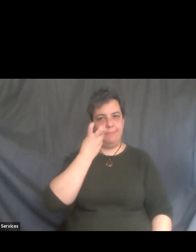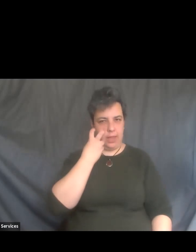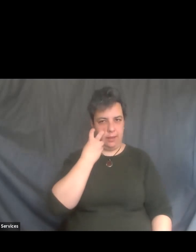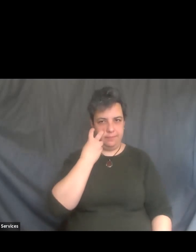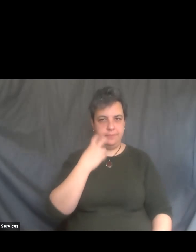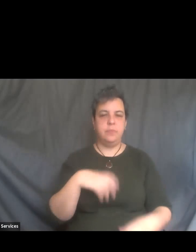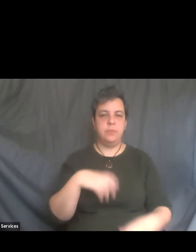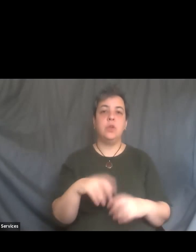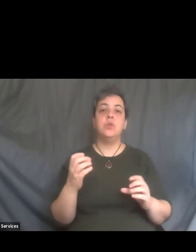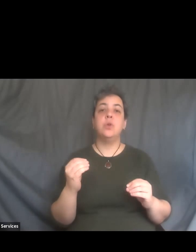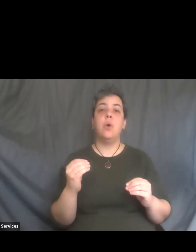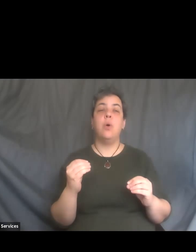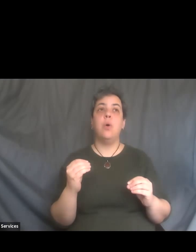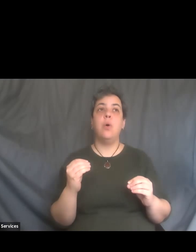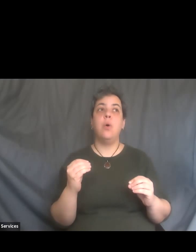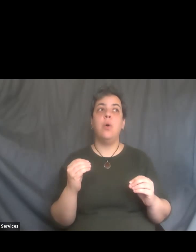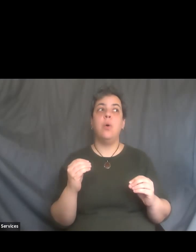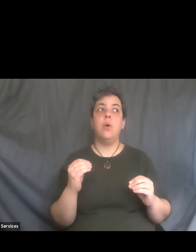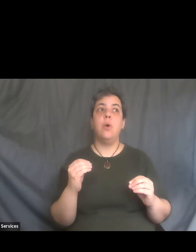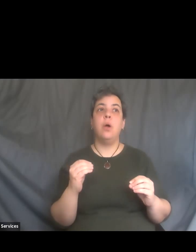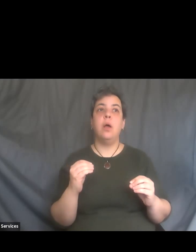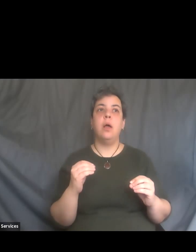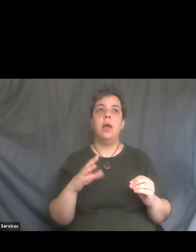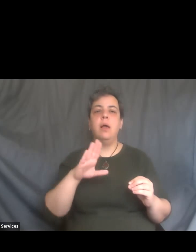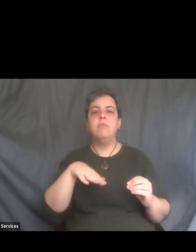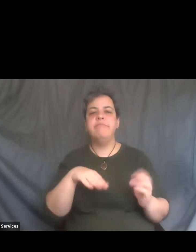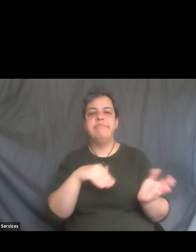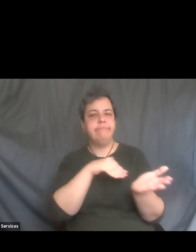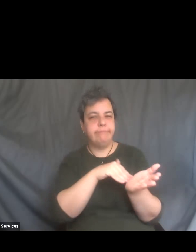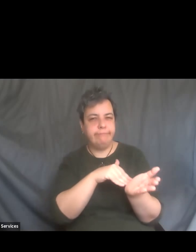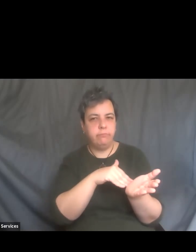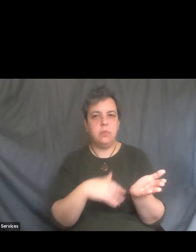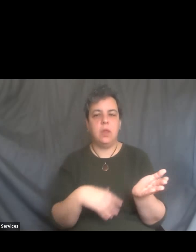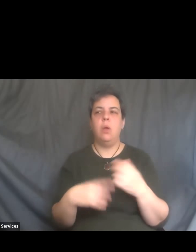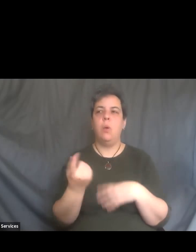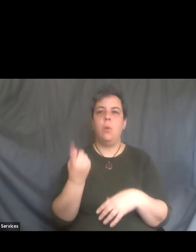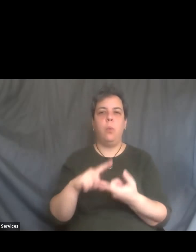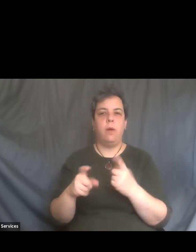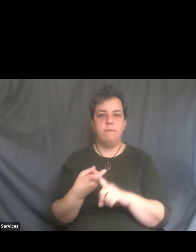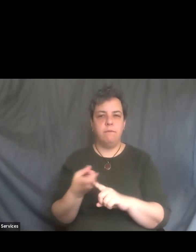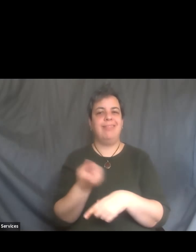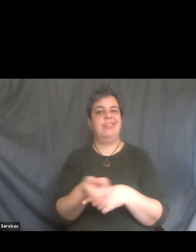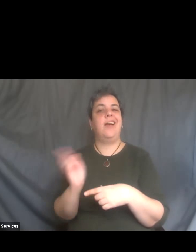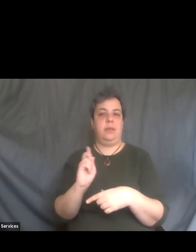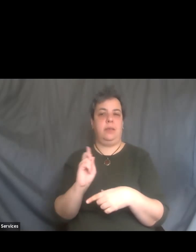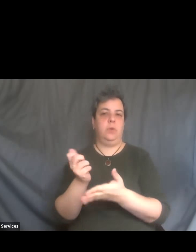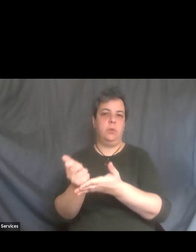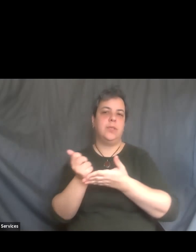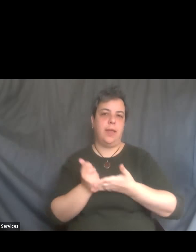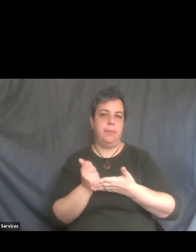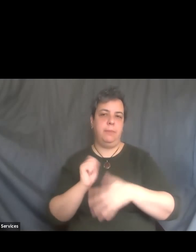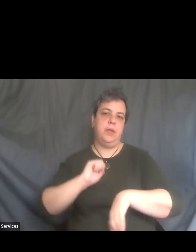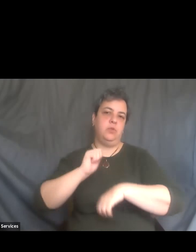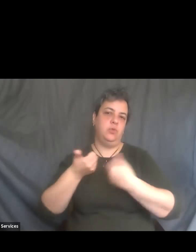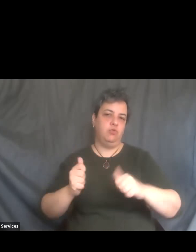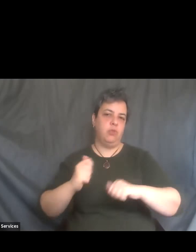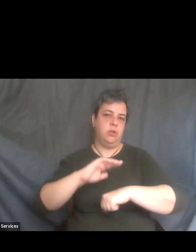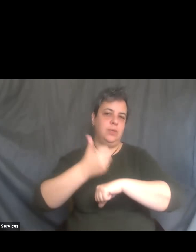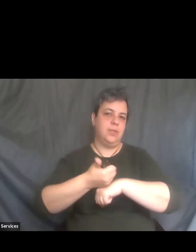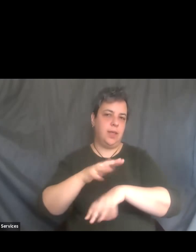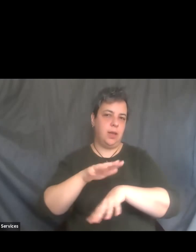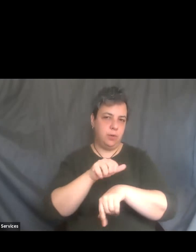doctor. A friend was helping me last week to try to get an appointment. The